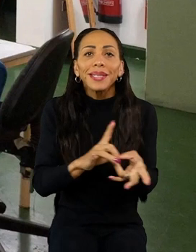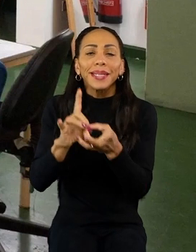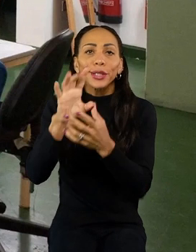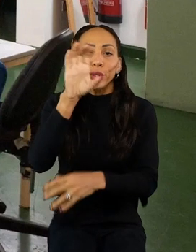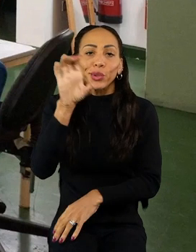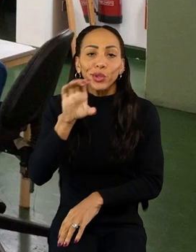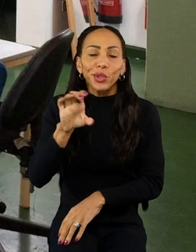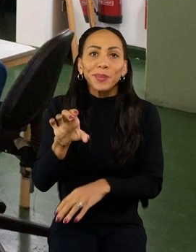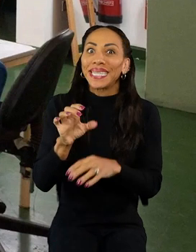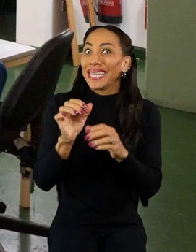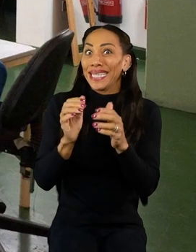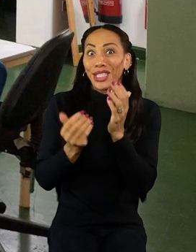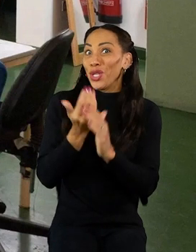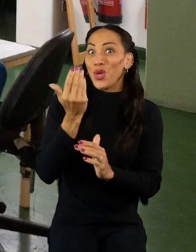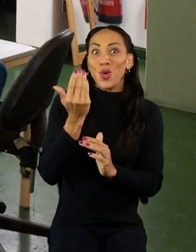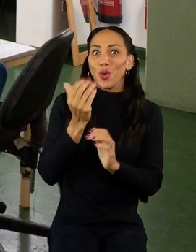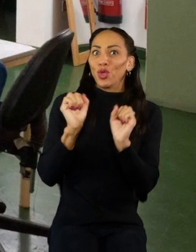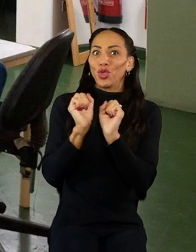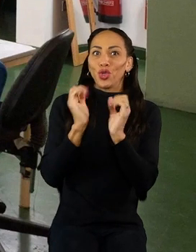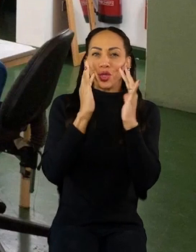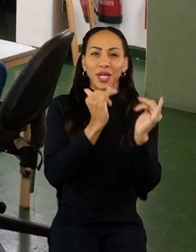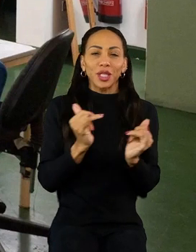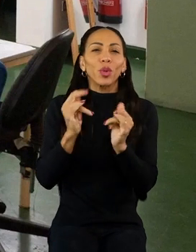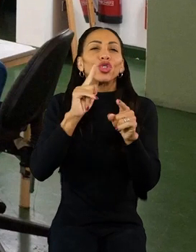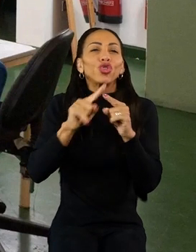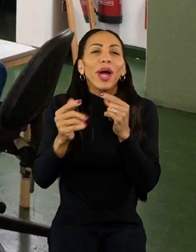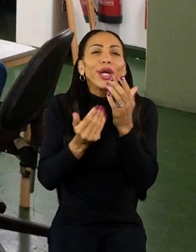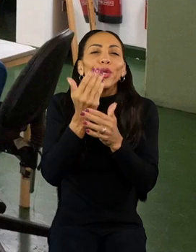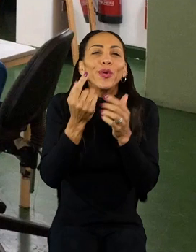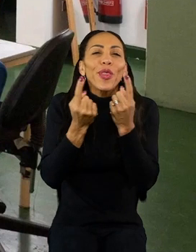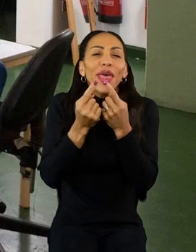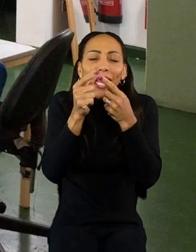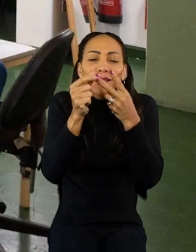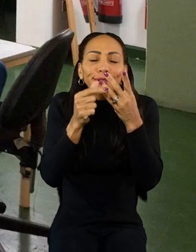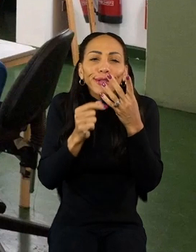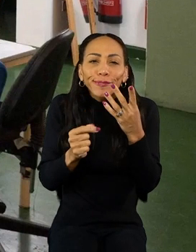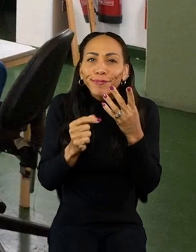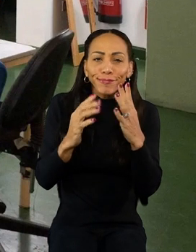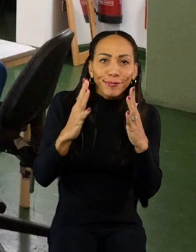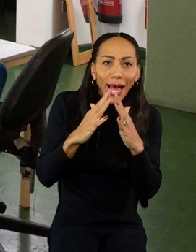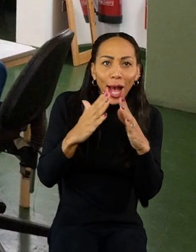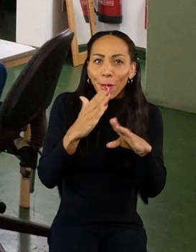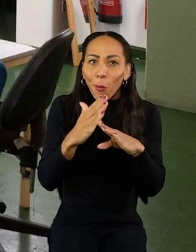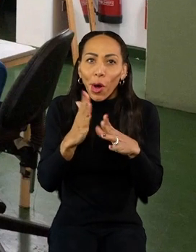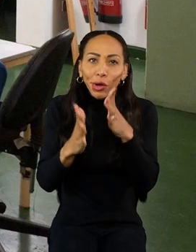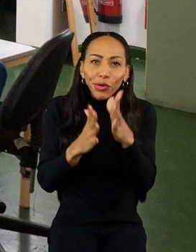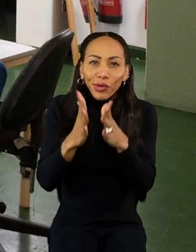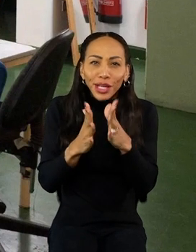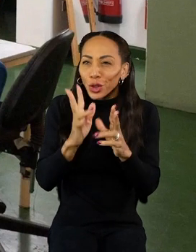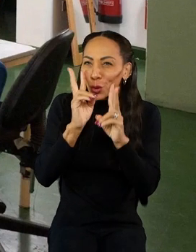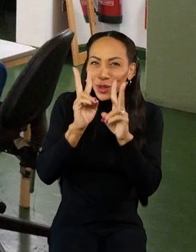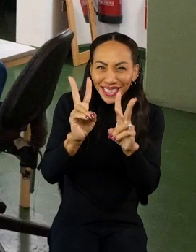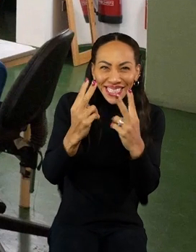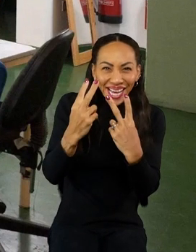Zoom, and it's for us, it's a little untested. So we're trying a few things out to see how it works. And as you can